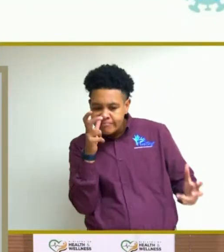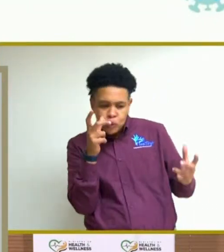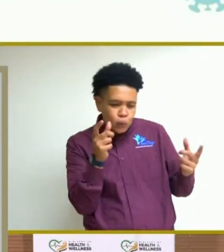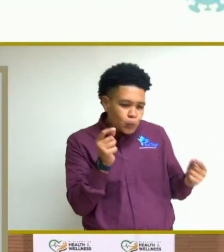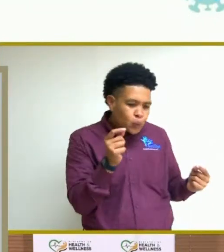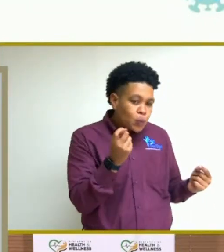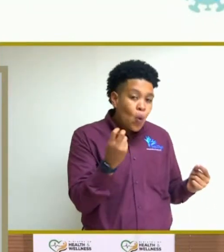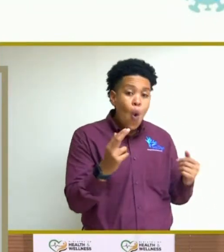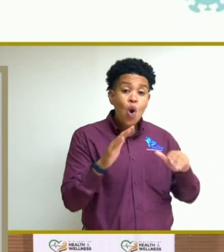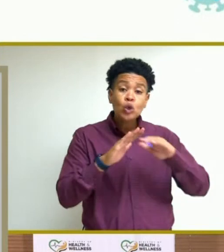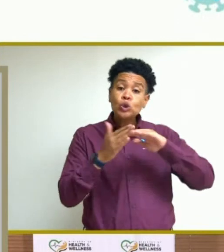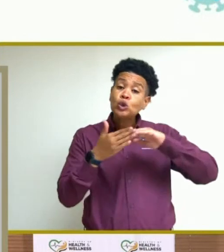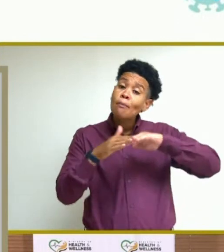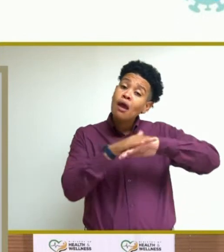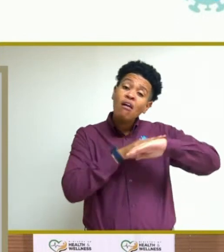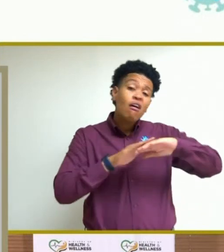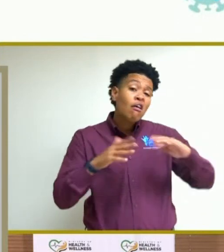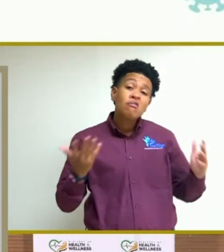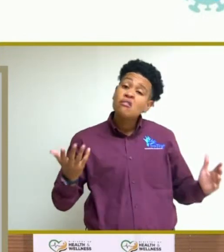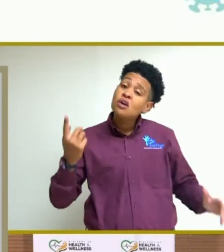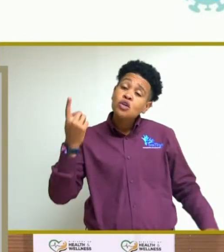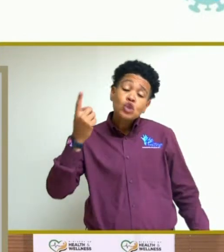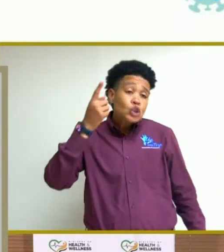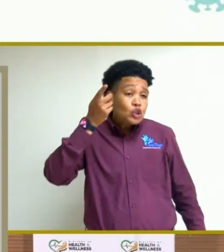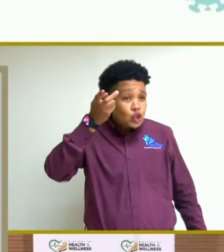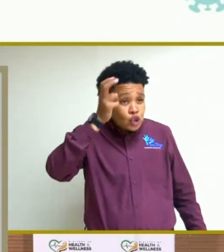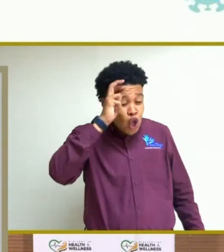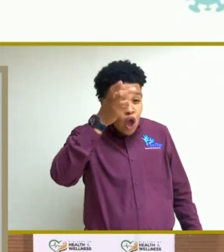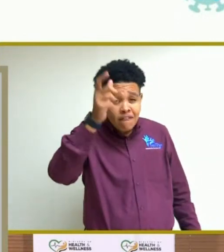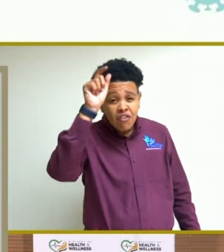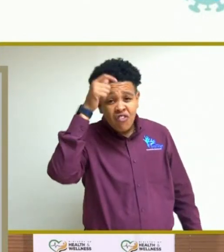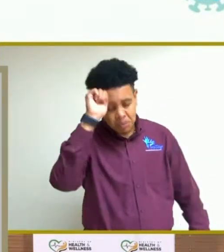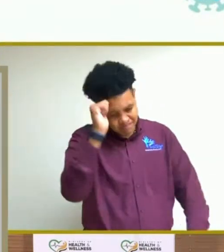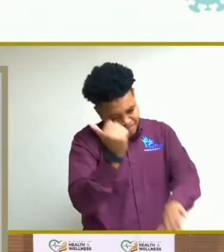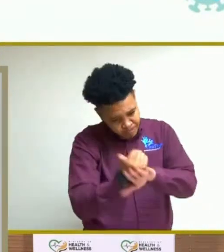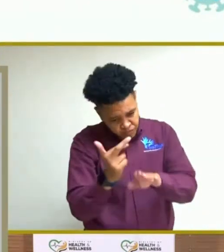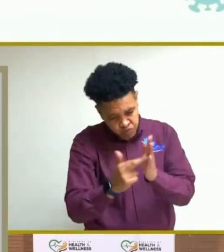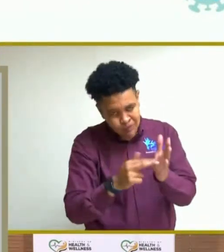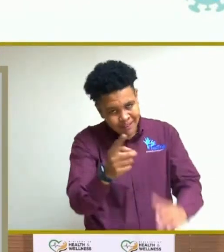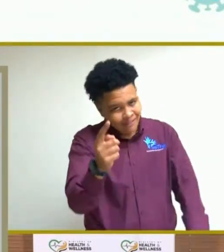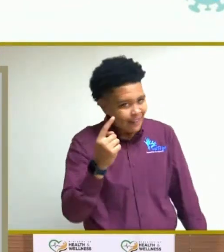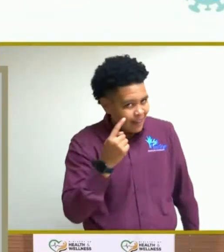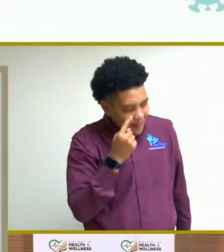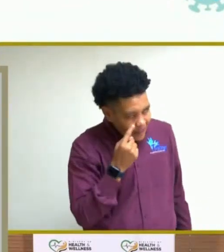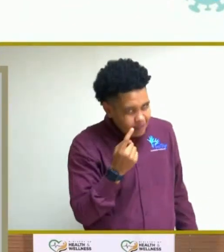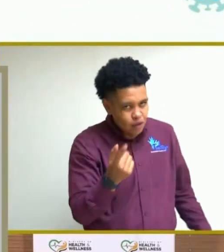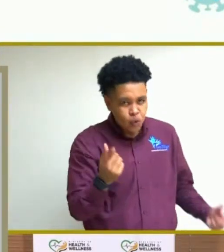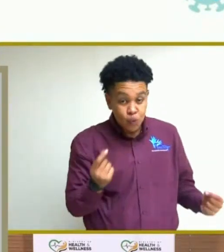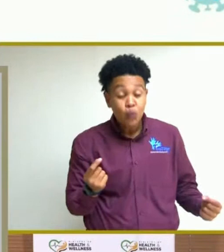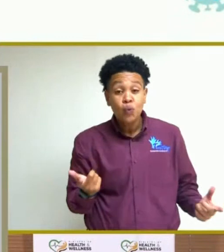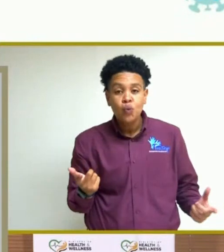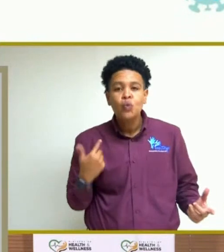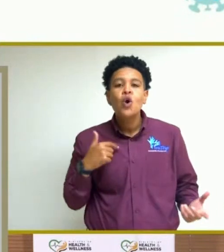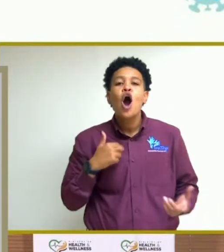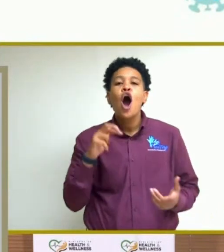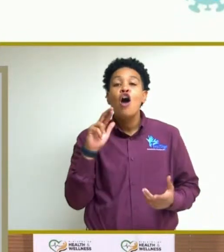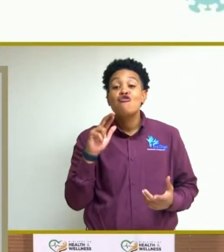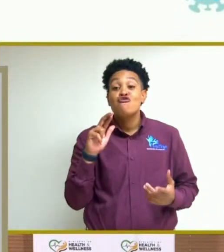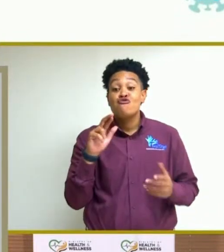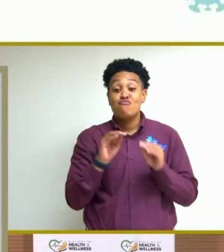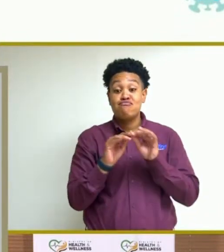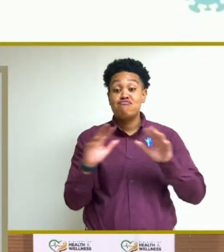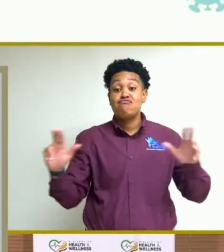level, that government has to introduce restrictions, and we can get our reproductive rates down, then our numbers